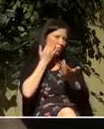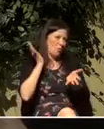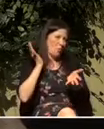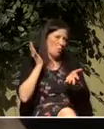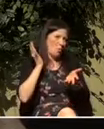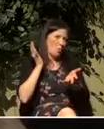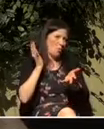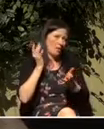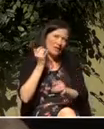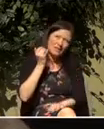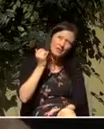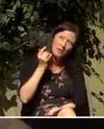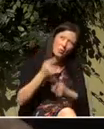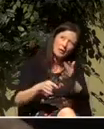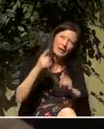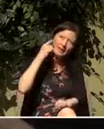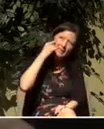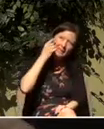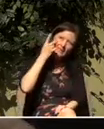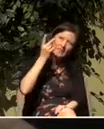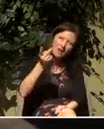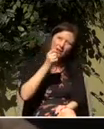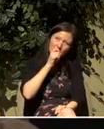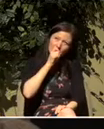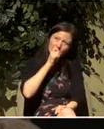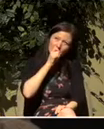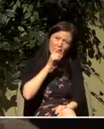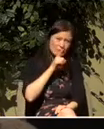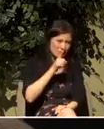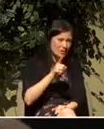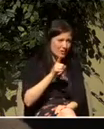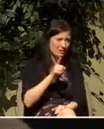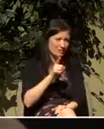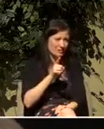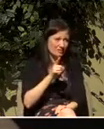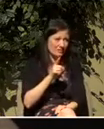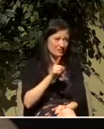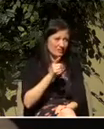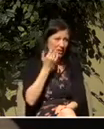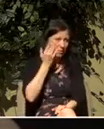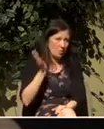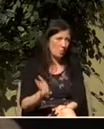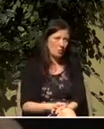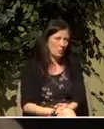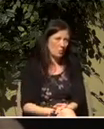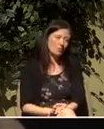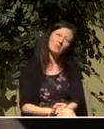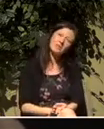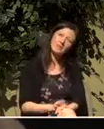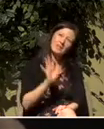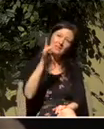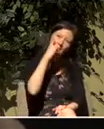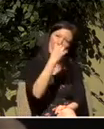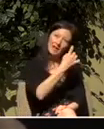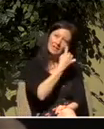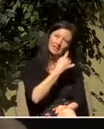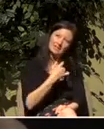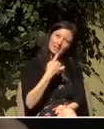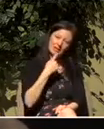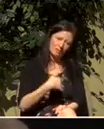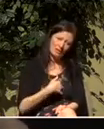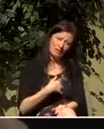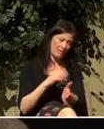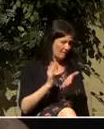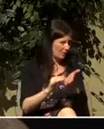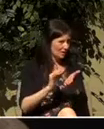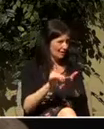saw was what really was like. That he was saying to me, I forgive